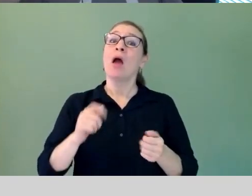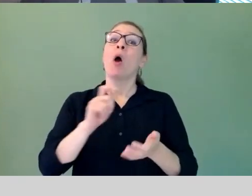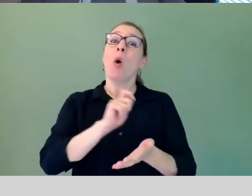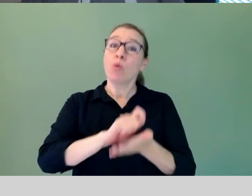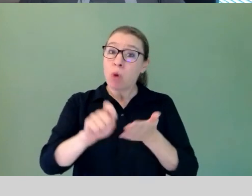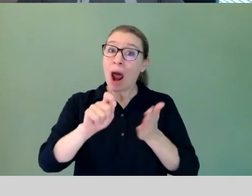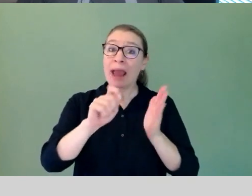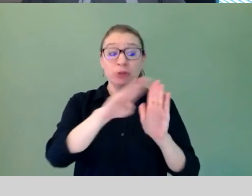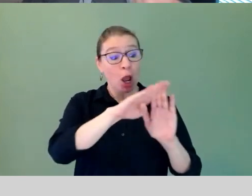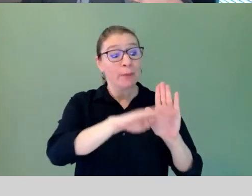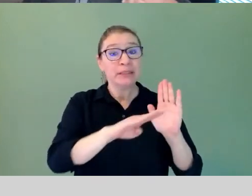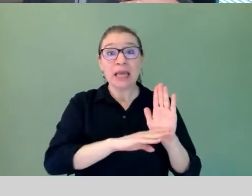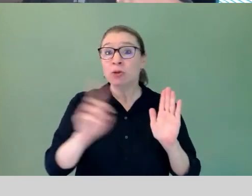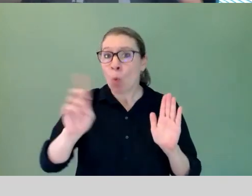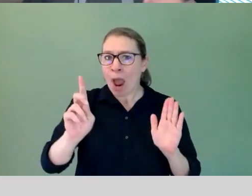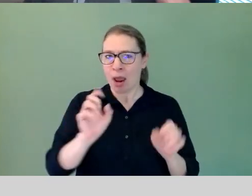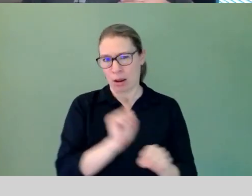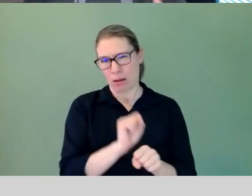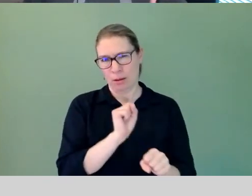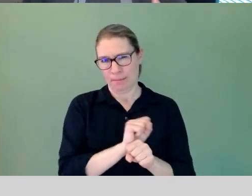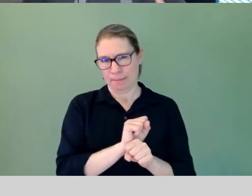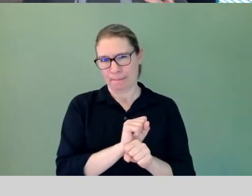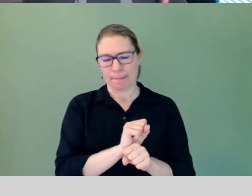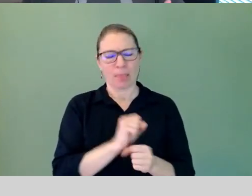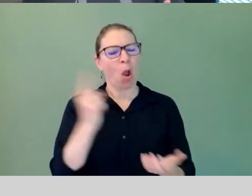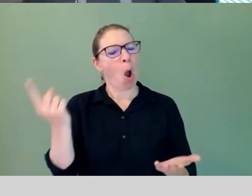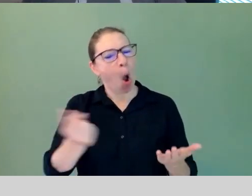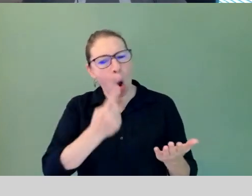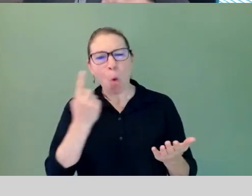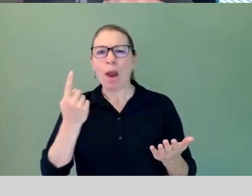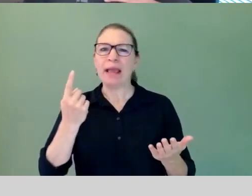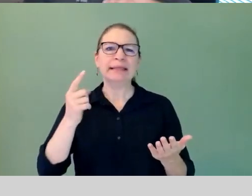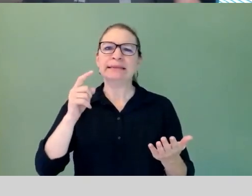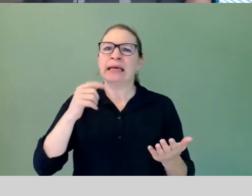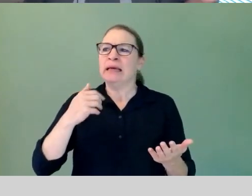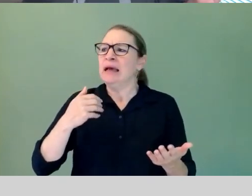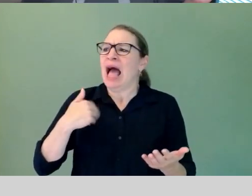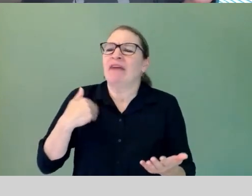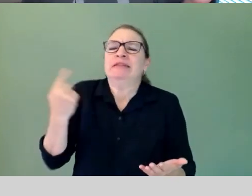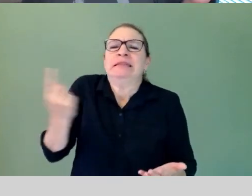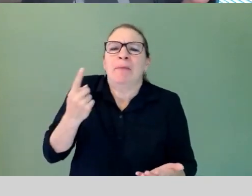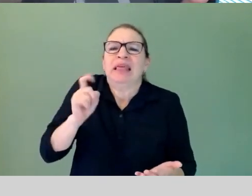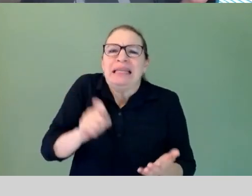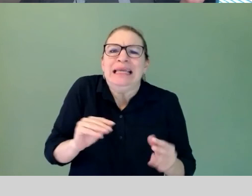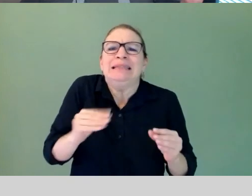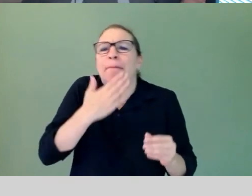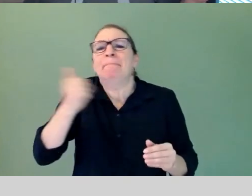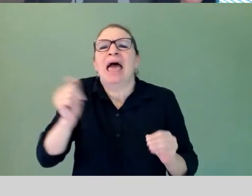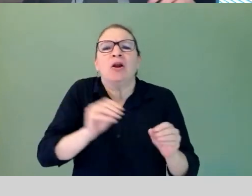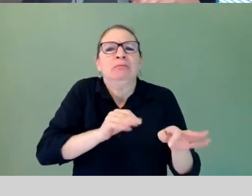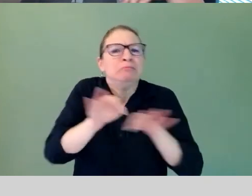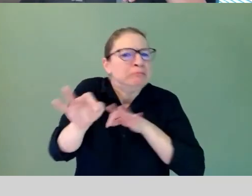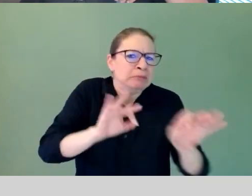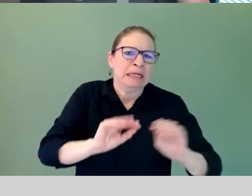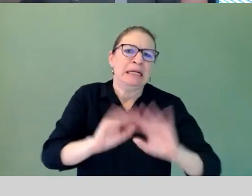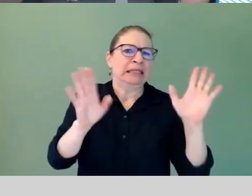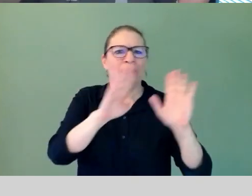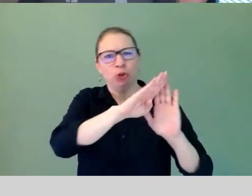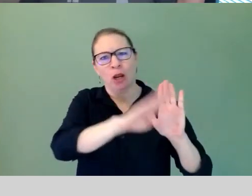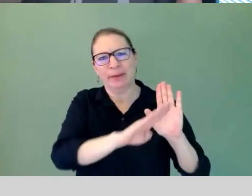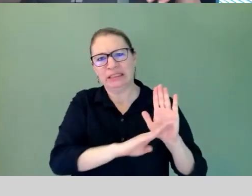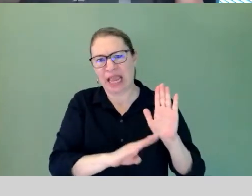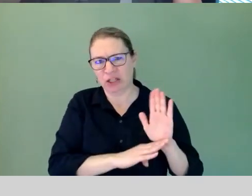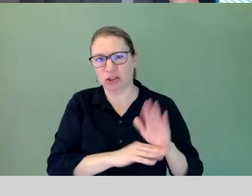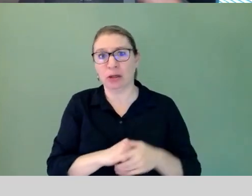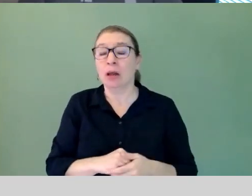documentation at work. There is always something that needs to be documented. There is never a lack of documentation that needs to be done. Start a